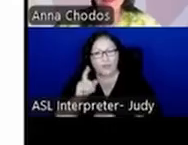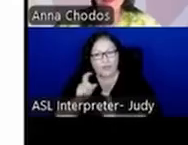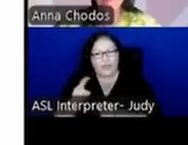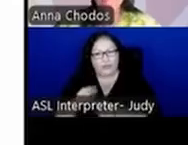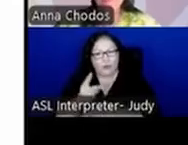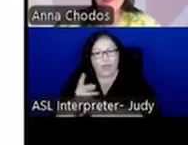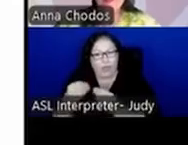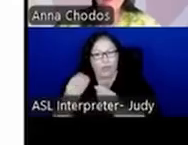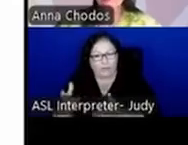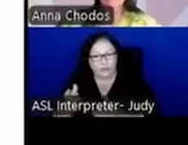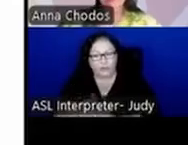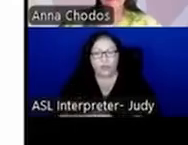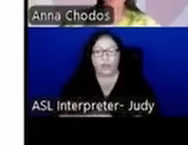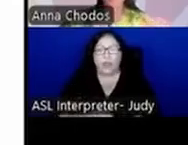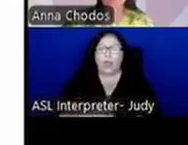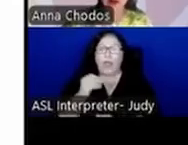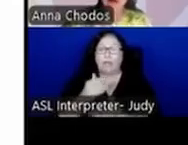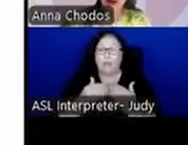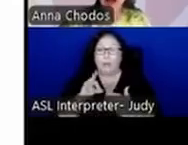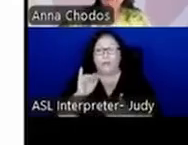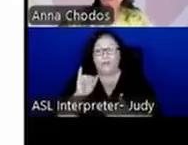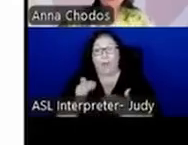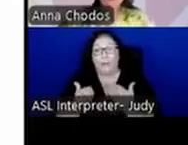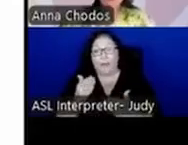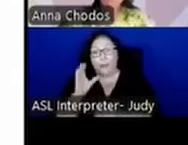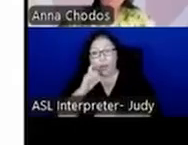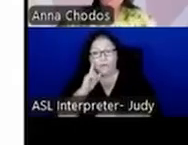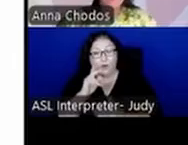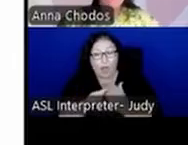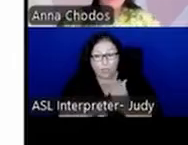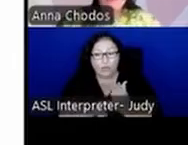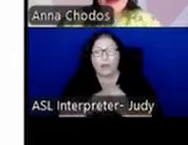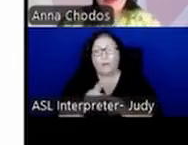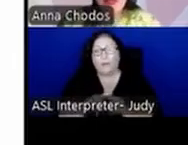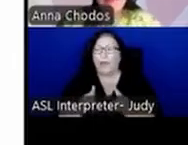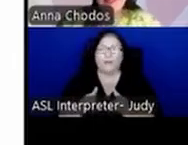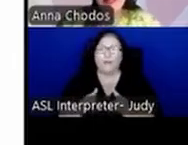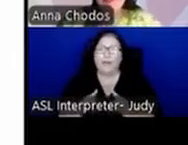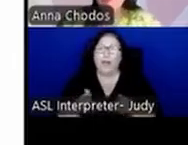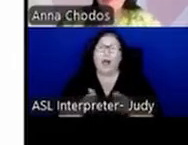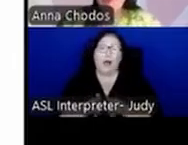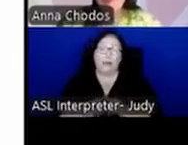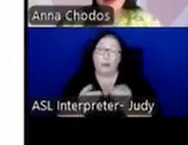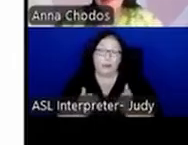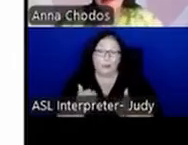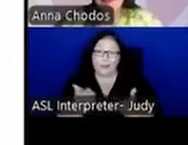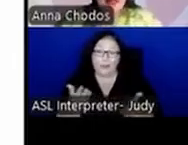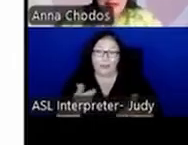for a contract, but it may also just be, this is your mission and you're trying to